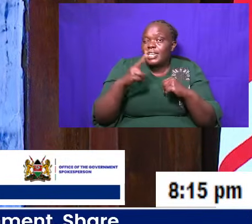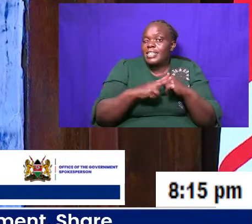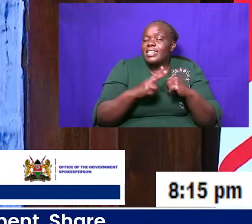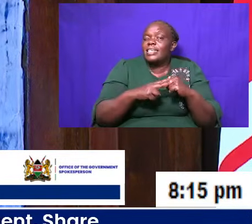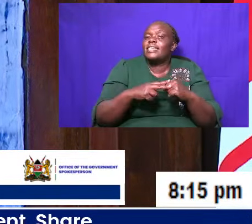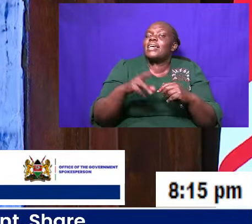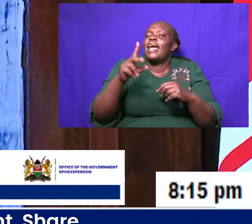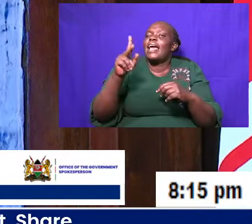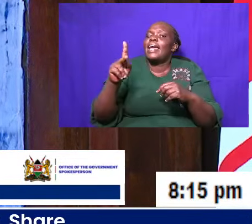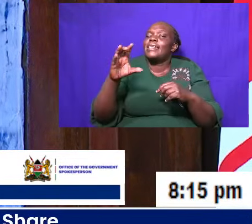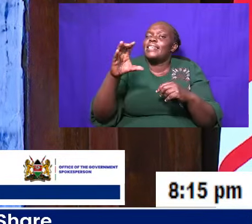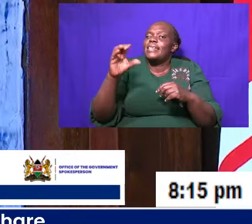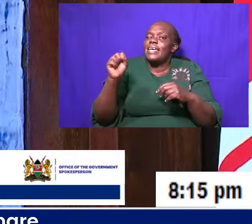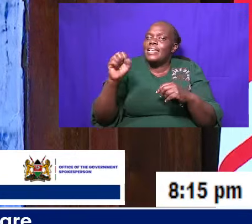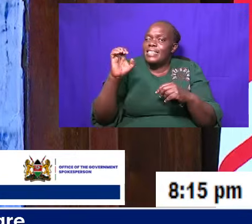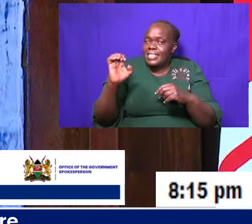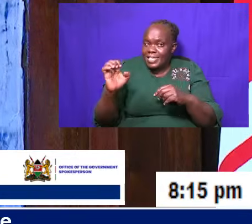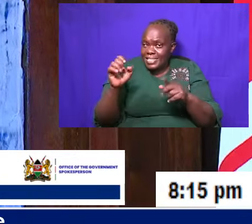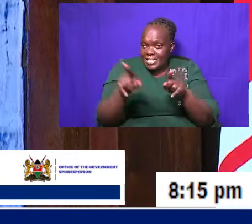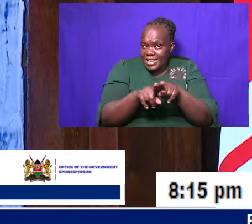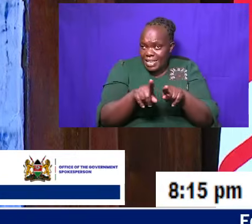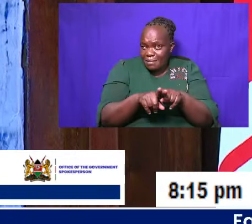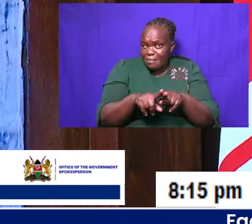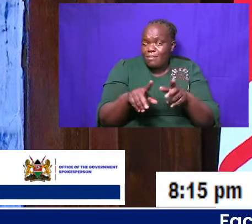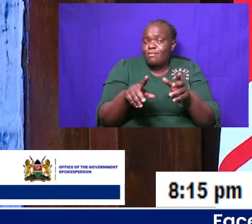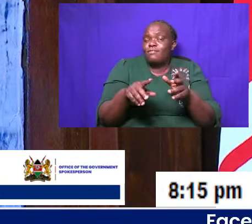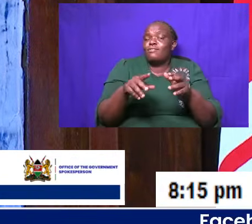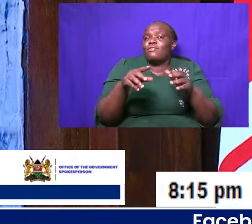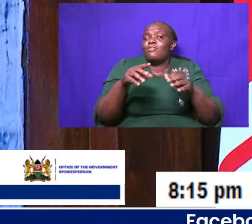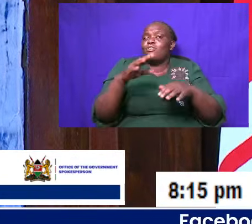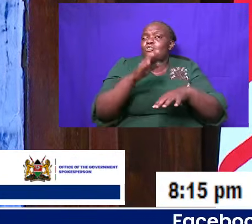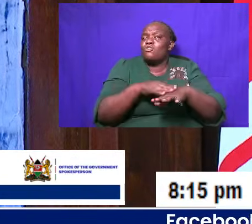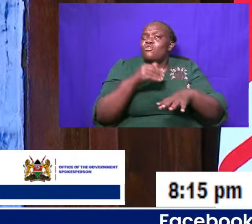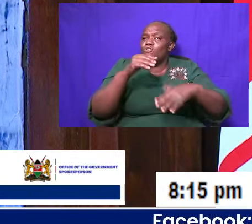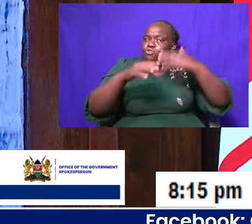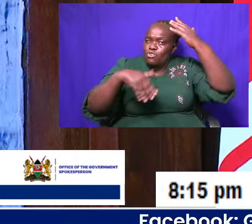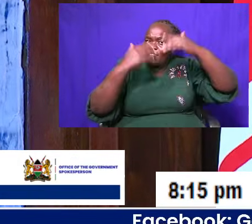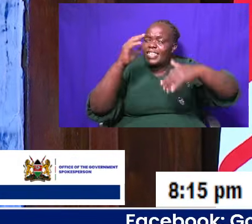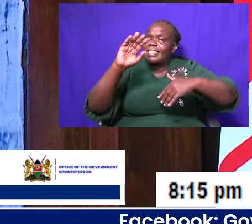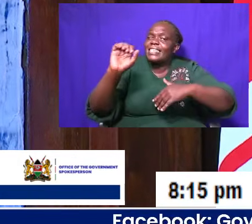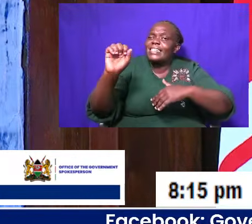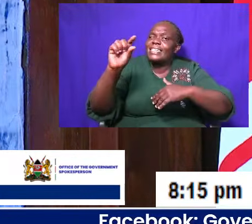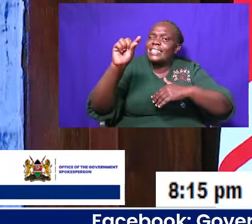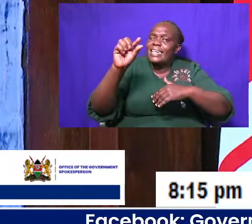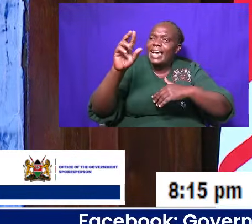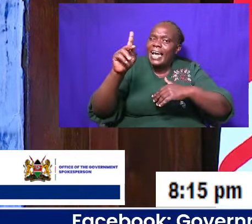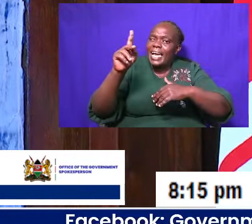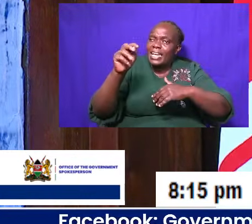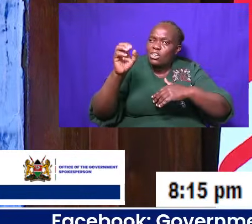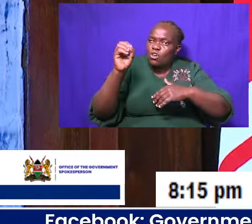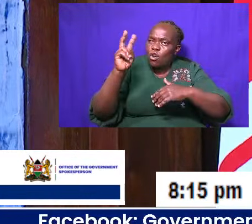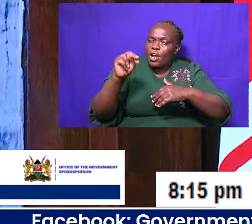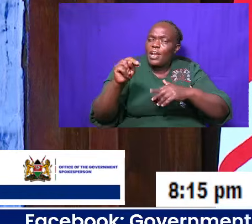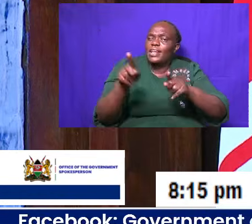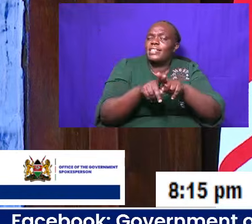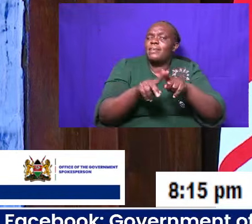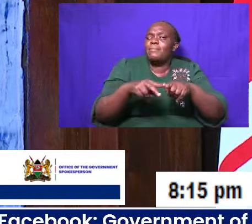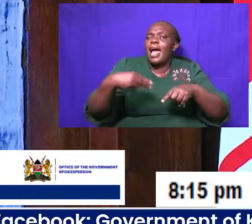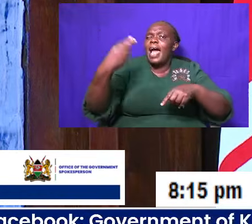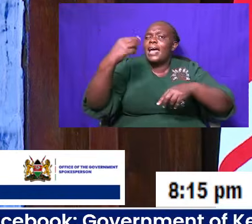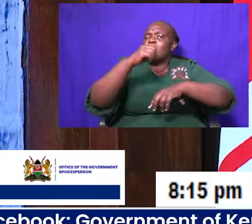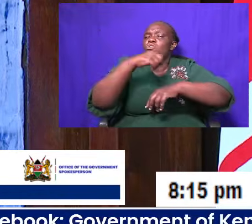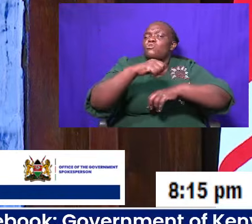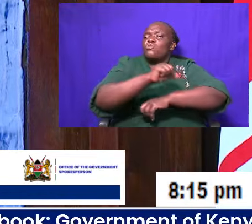my KCSE, got a B+, and I was admitted at Egerton University to be a high school teacher of mathematics